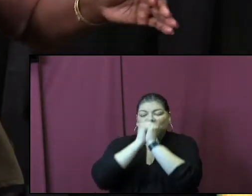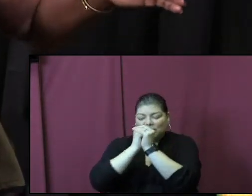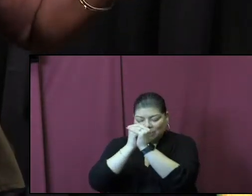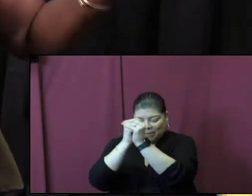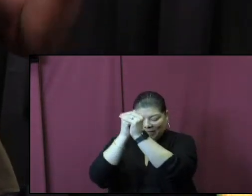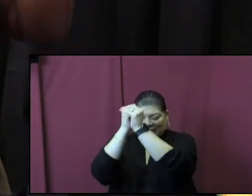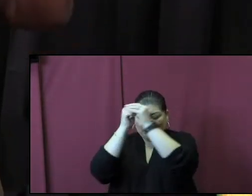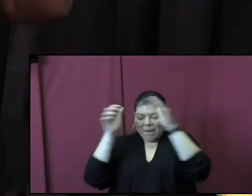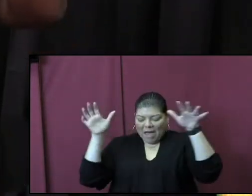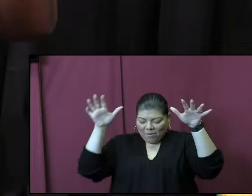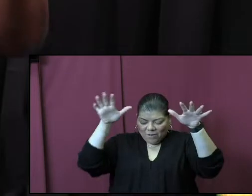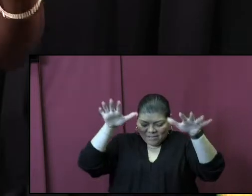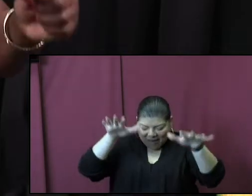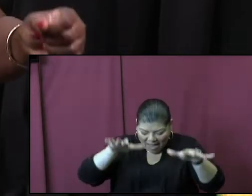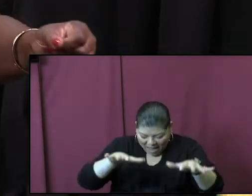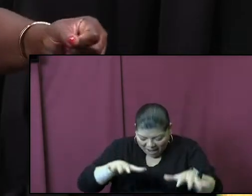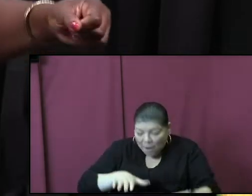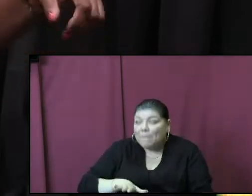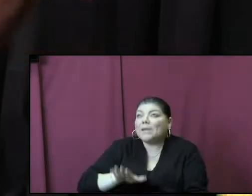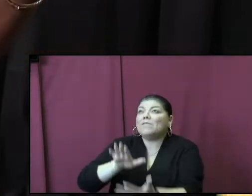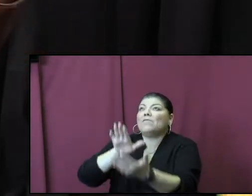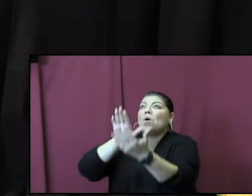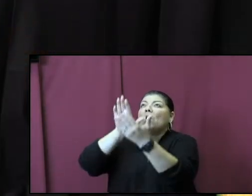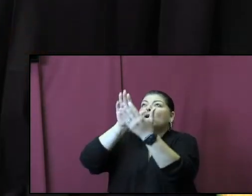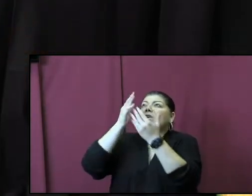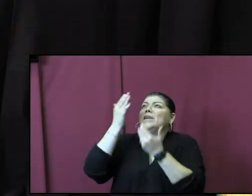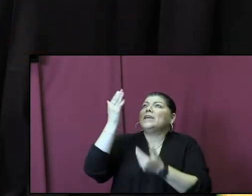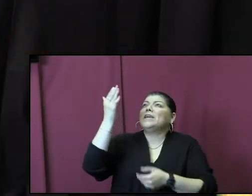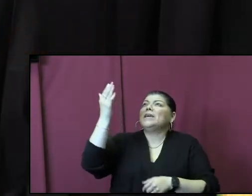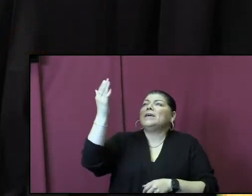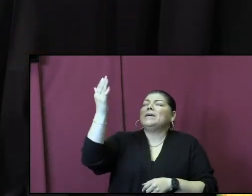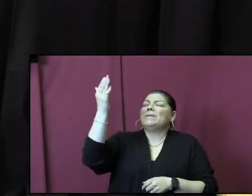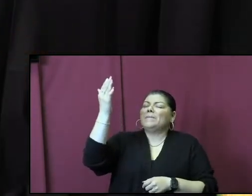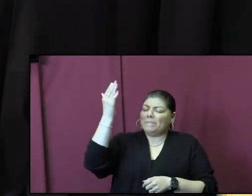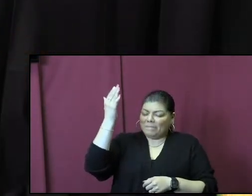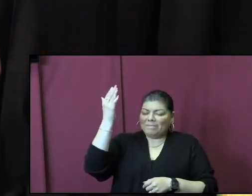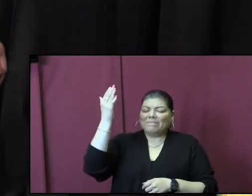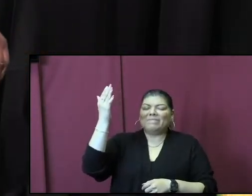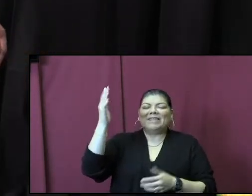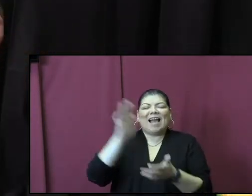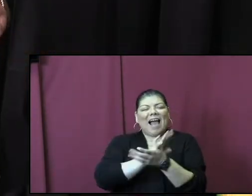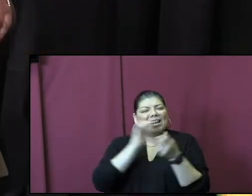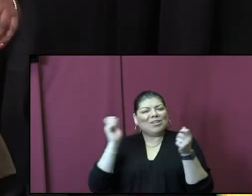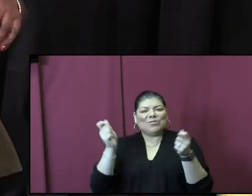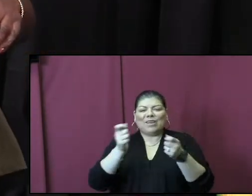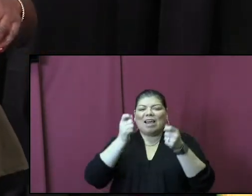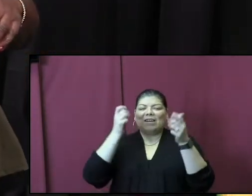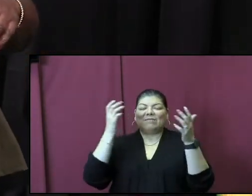worshiping, bowing down before him.